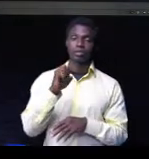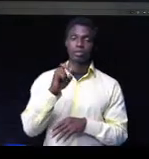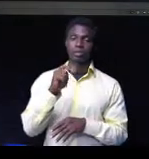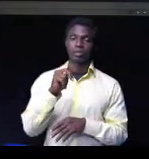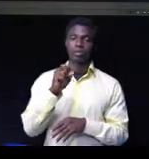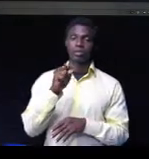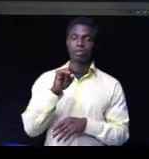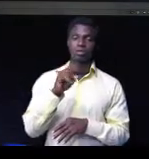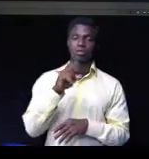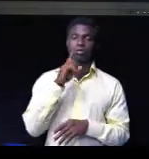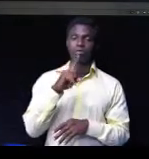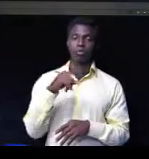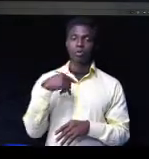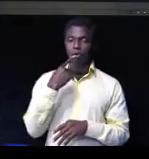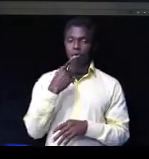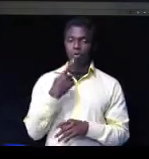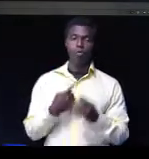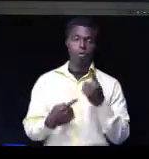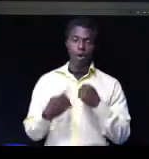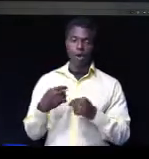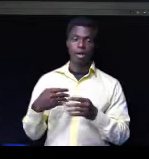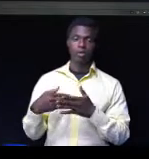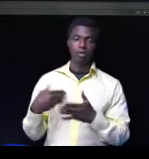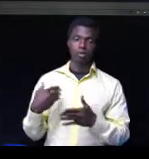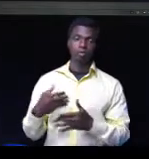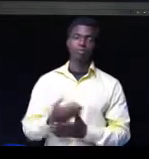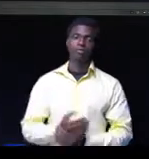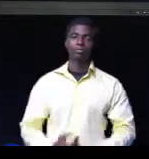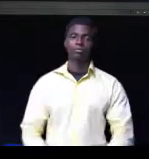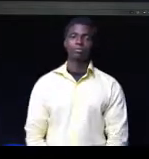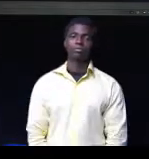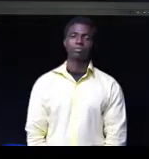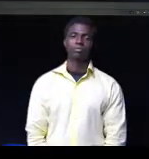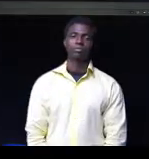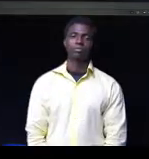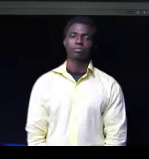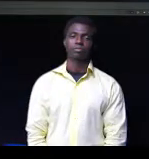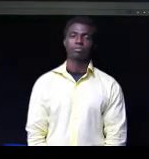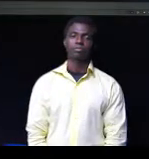meaning. One who came before.